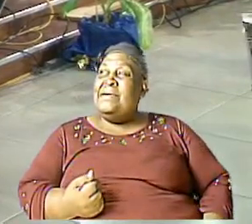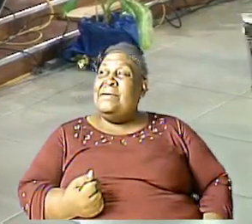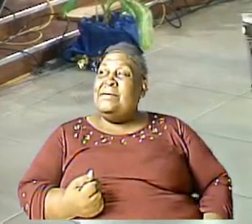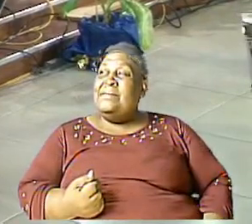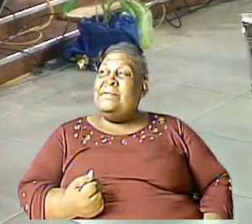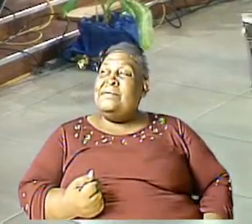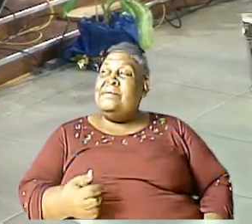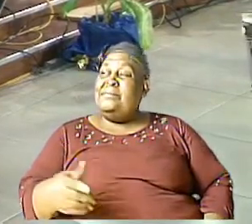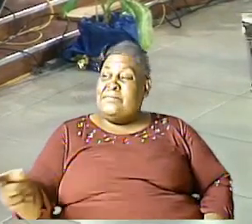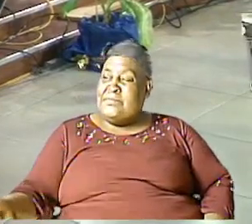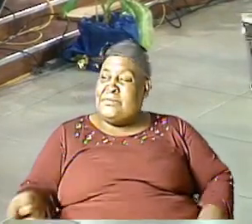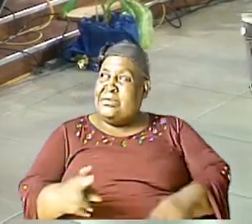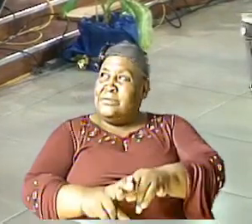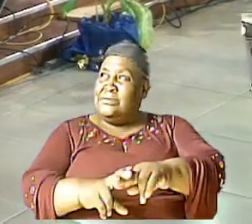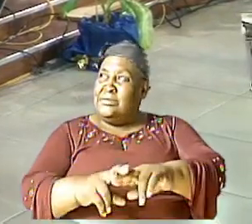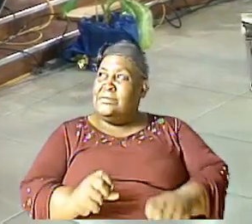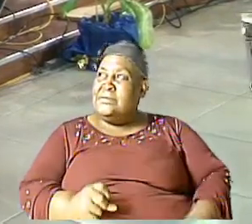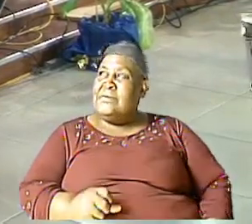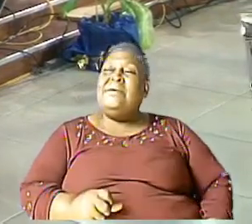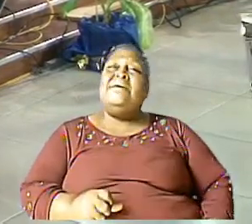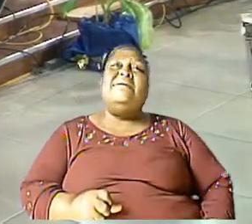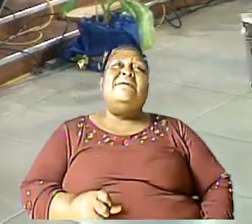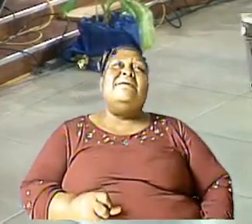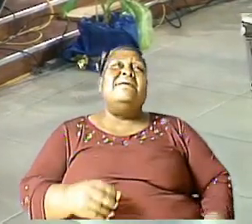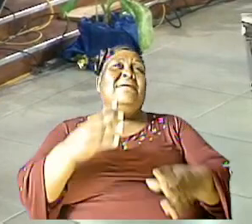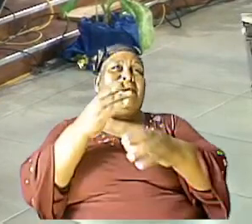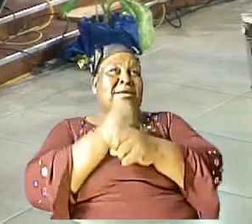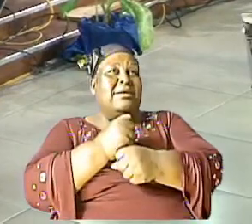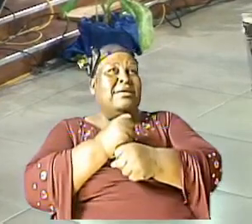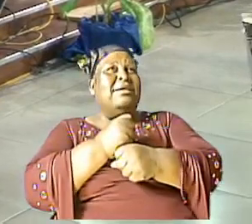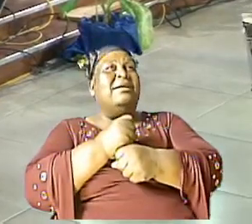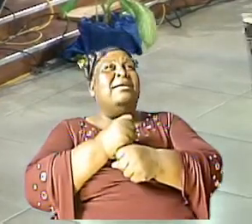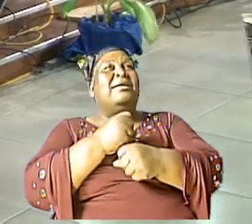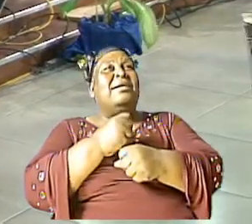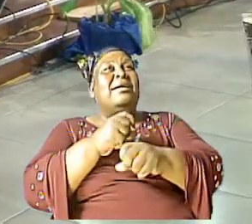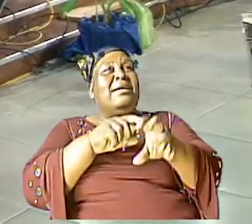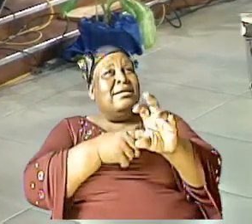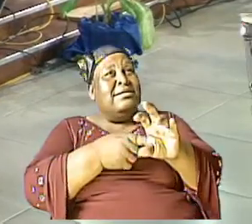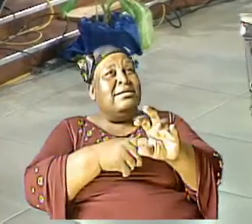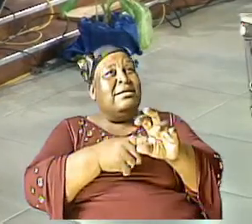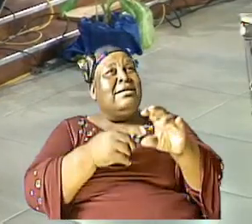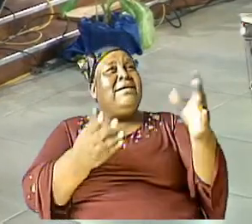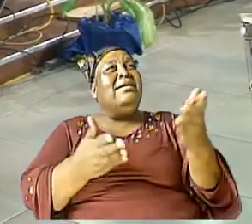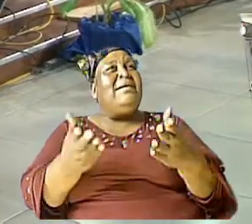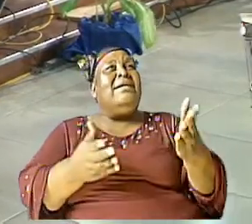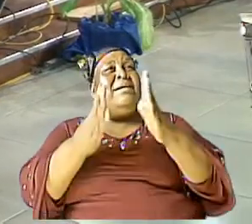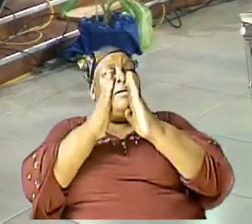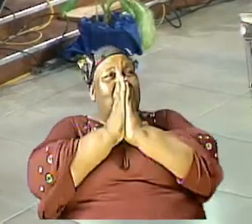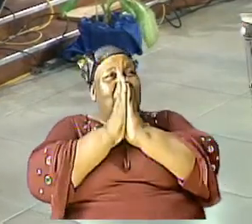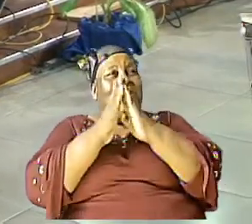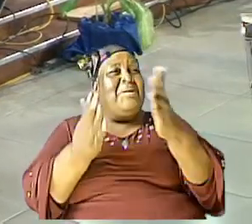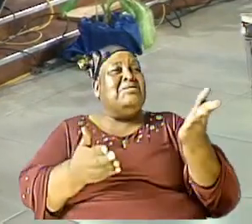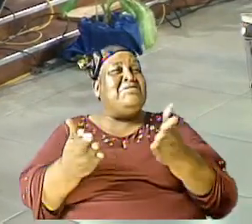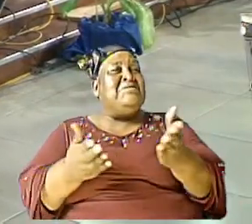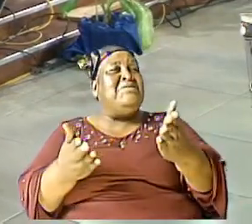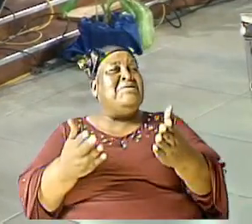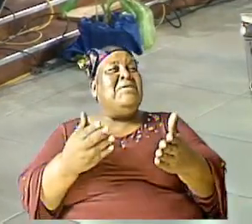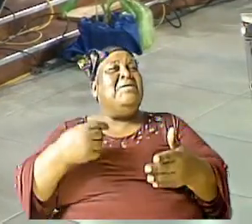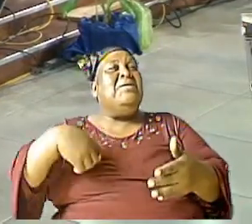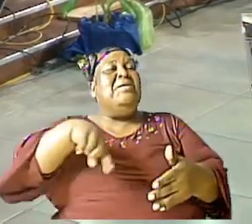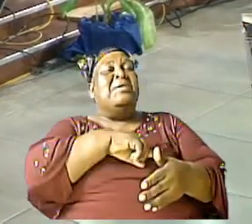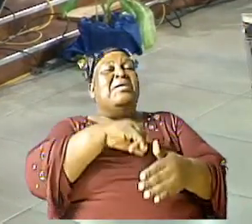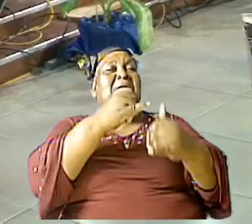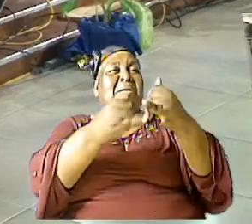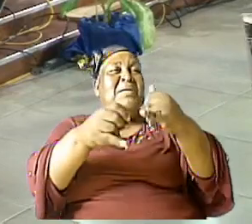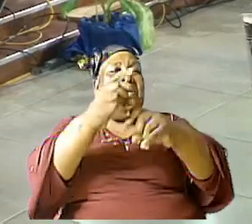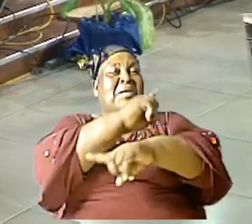ask you, the ministers, to take a mic, and we are going to start the service like a prayer service. Praise God. We have, today's the final day,